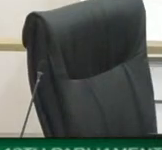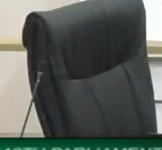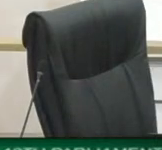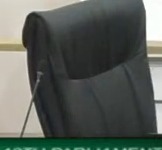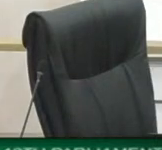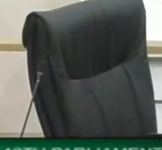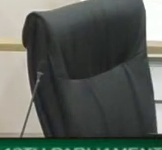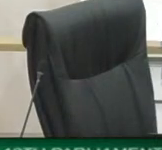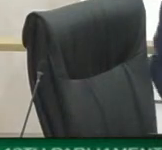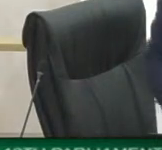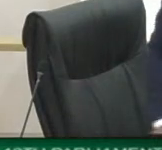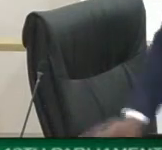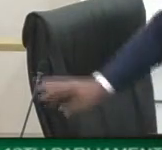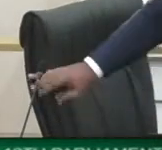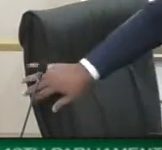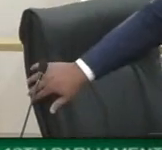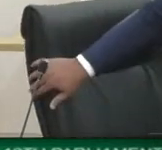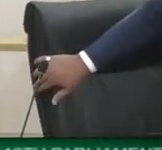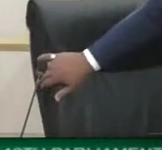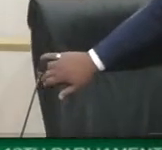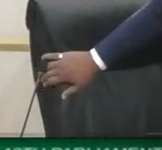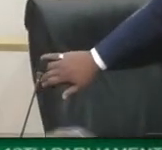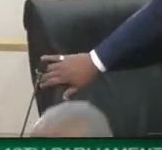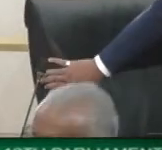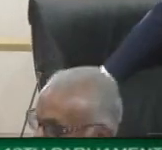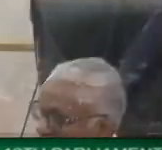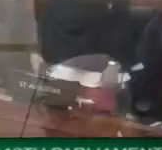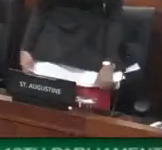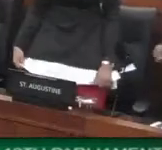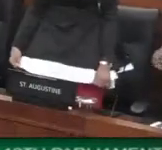The Honorable the speaker